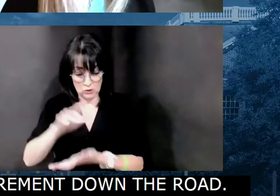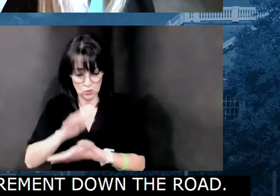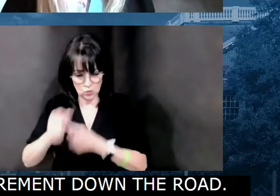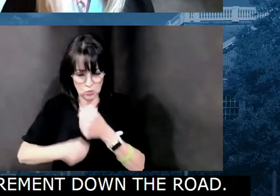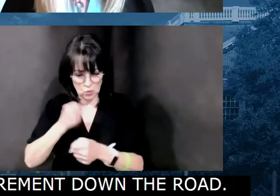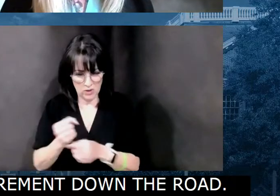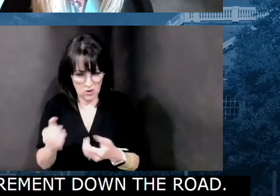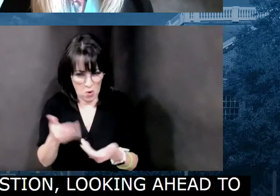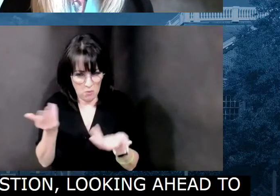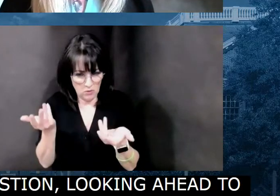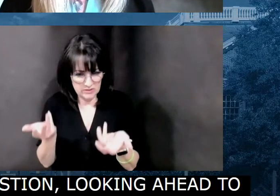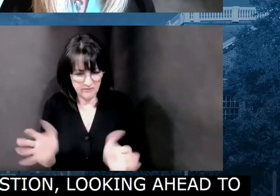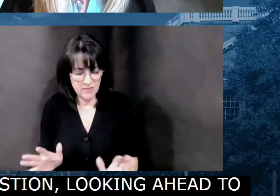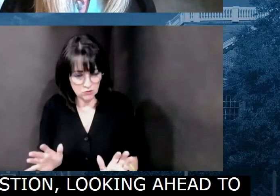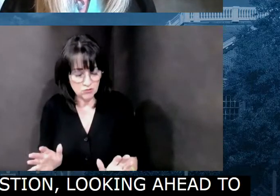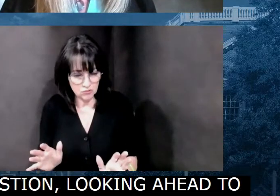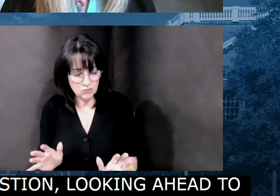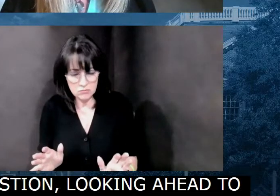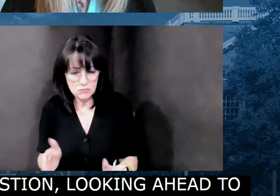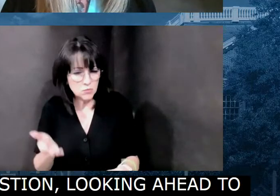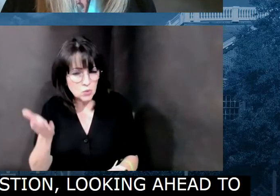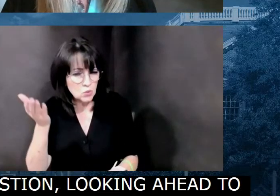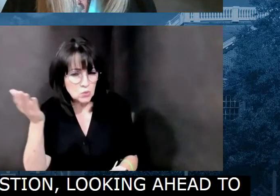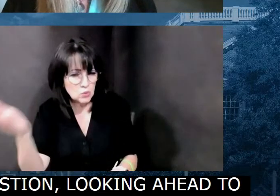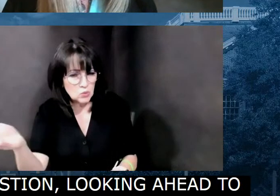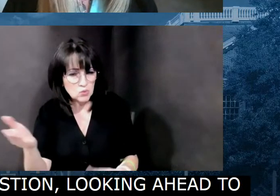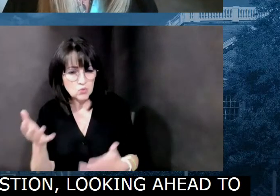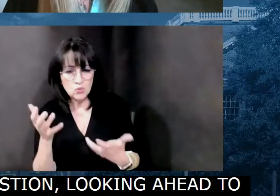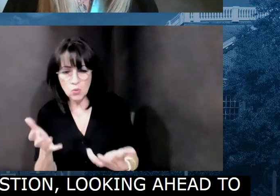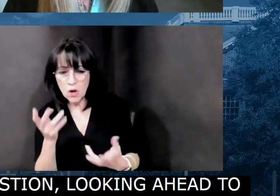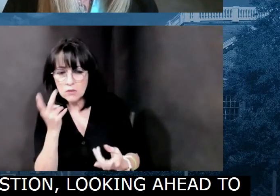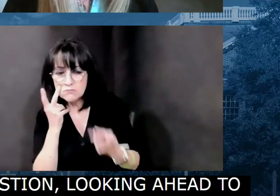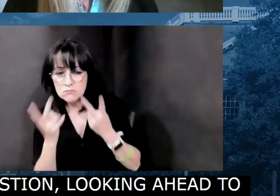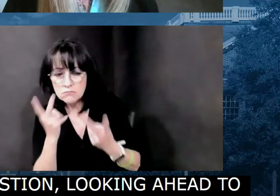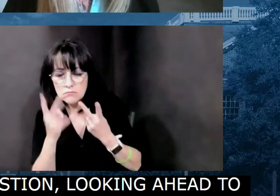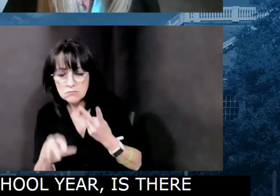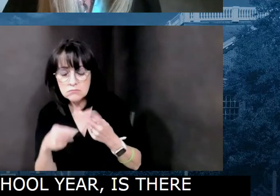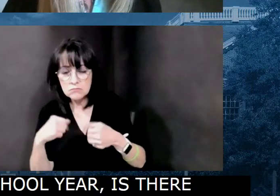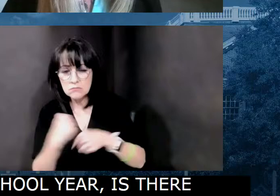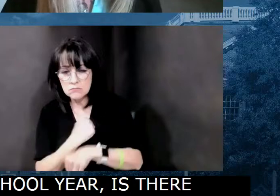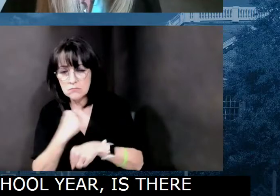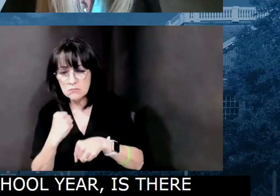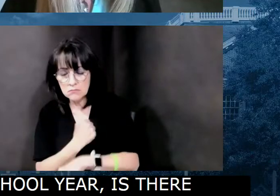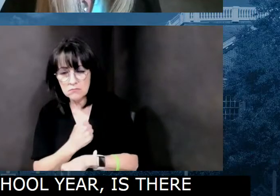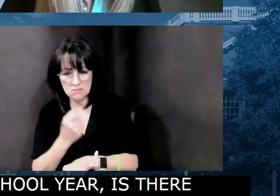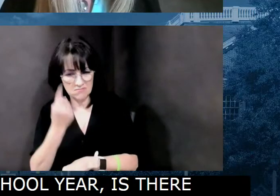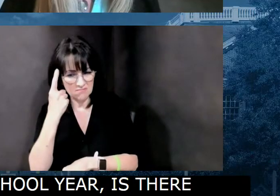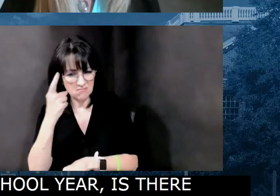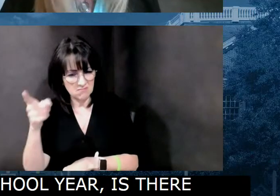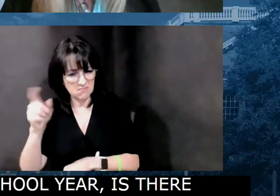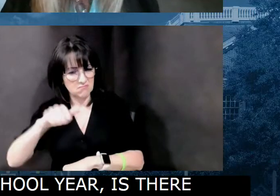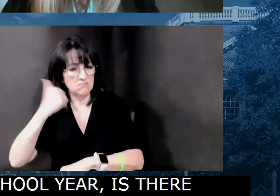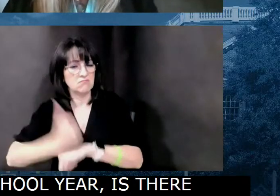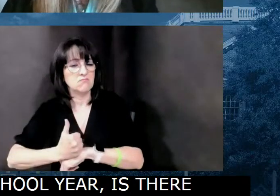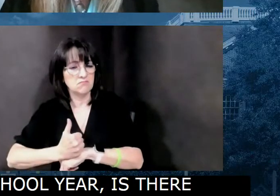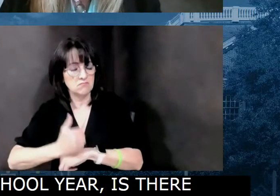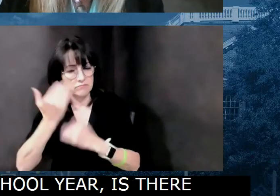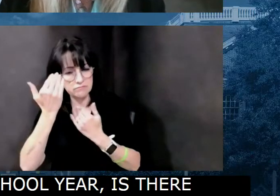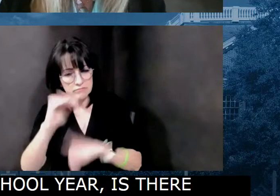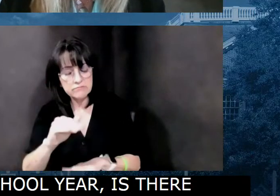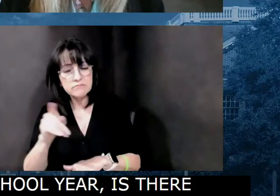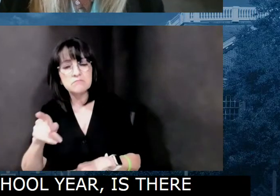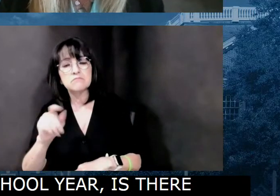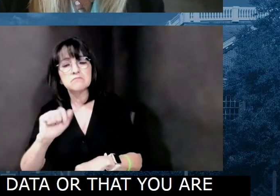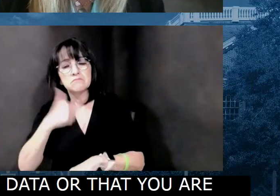you need to see in the data or that you're preparing for to be able to drop some of the restrictions like mask wearing and